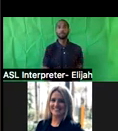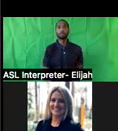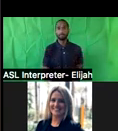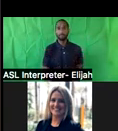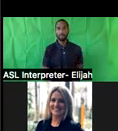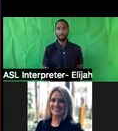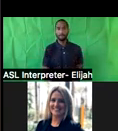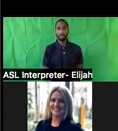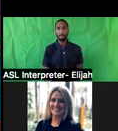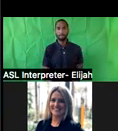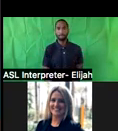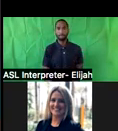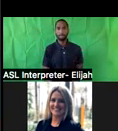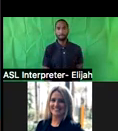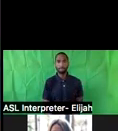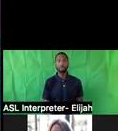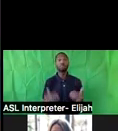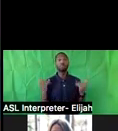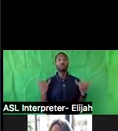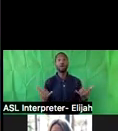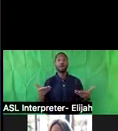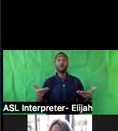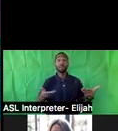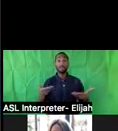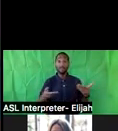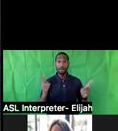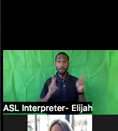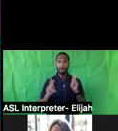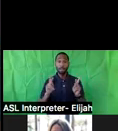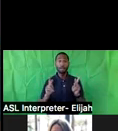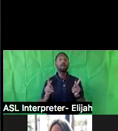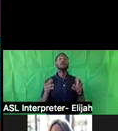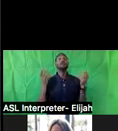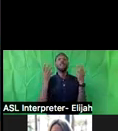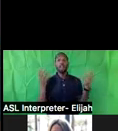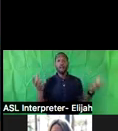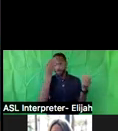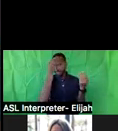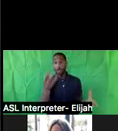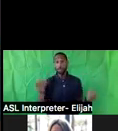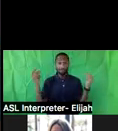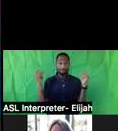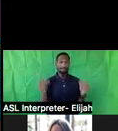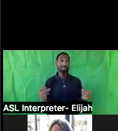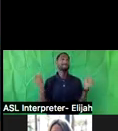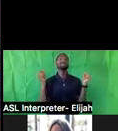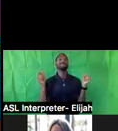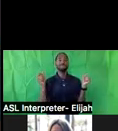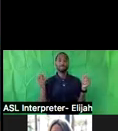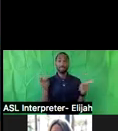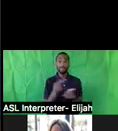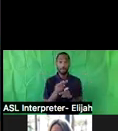So now I just wanted to invite folks. That was maybe a lot of information off the top, just orienting us to the